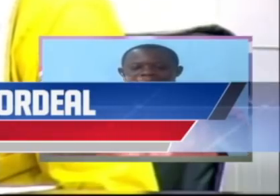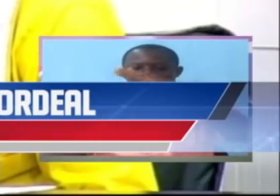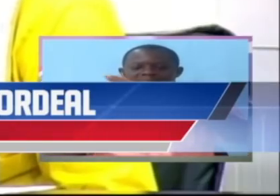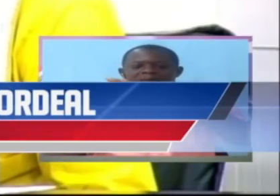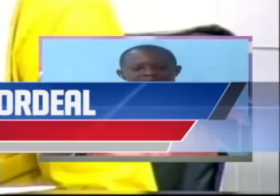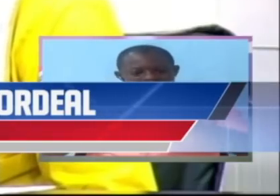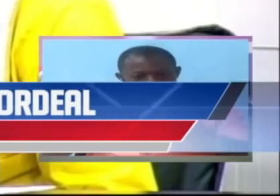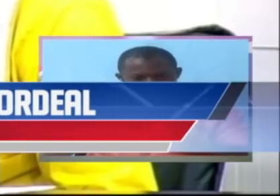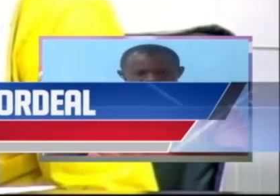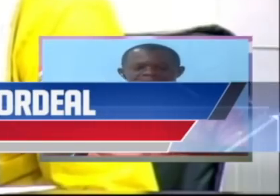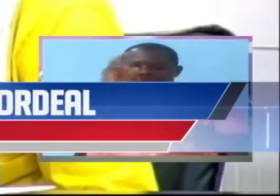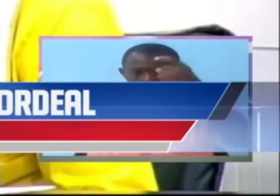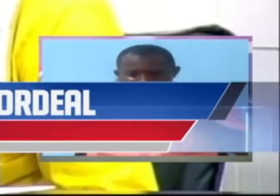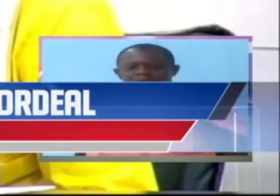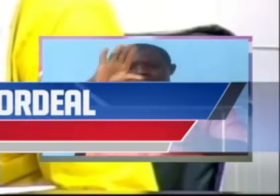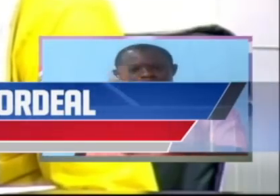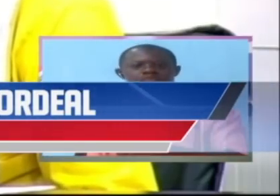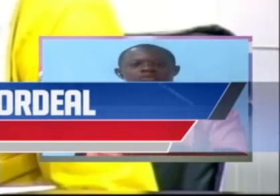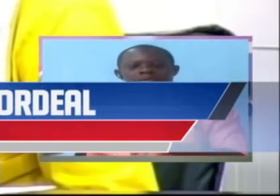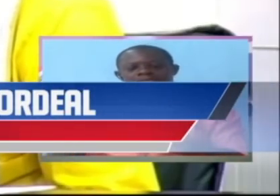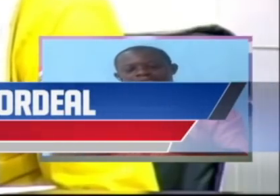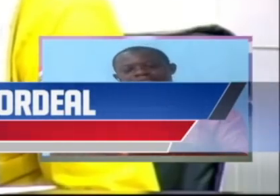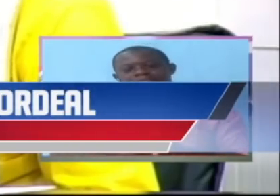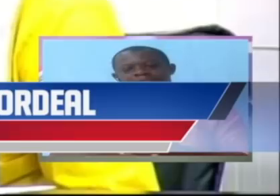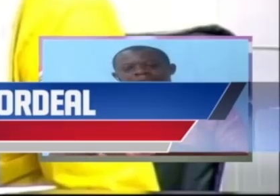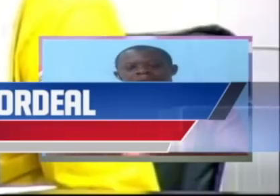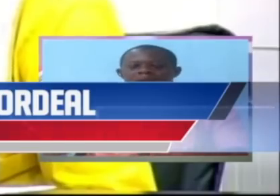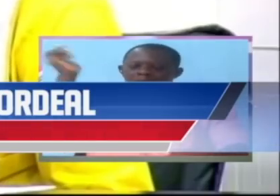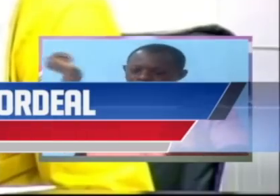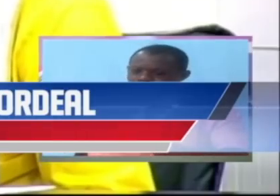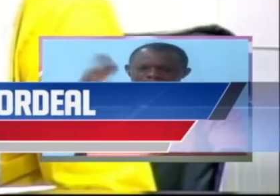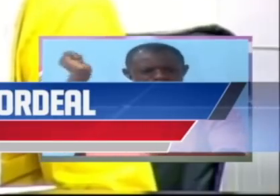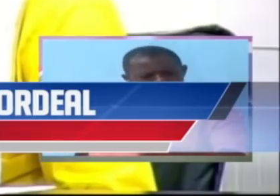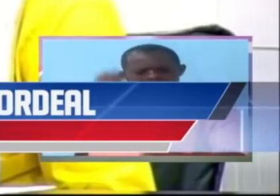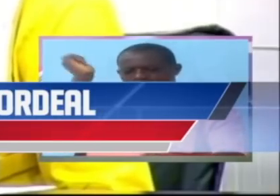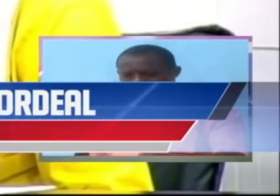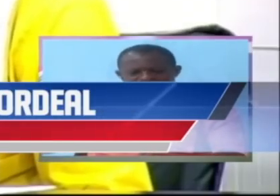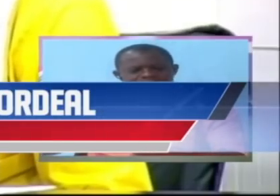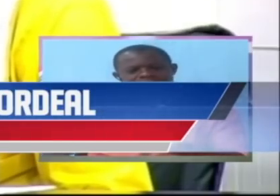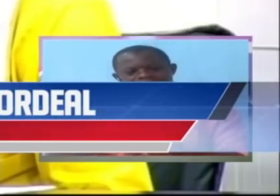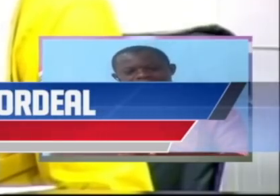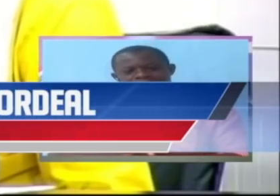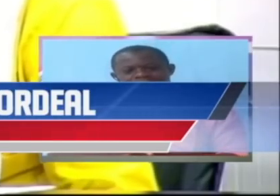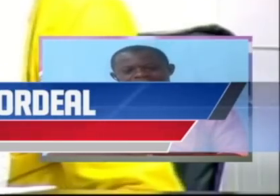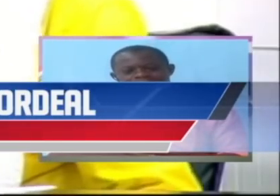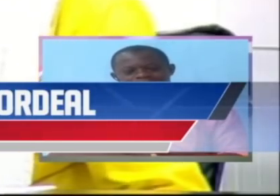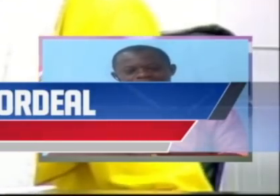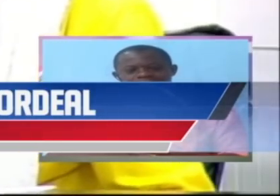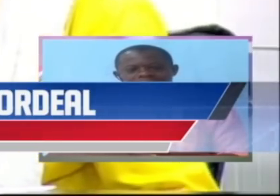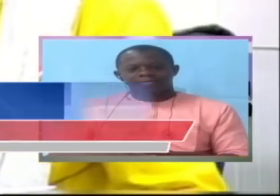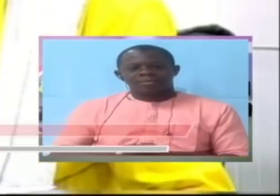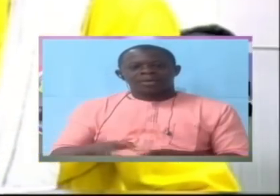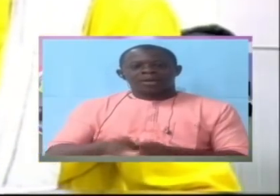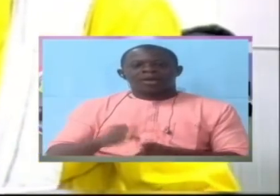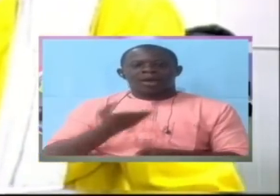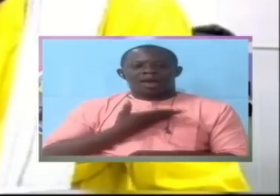he now easily forget things. He said they were taken back to the Mile 2 prisons and 25 people were packed in a single cell. After a